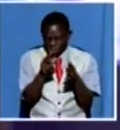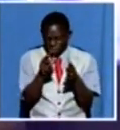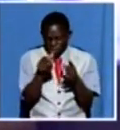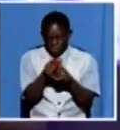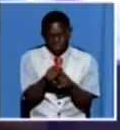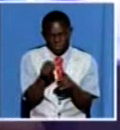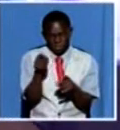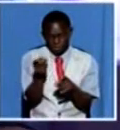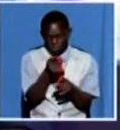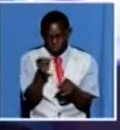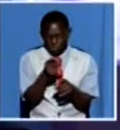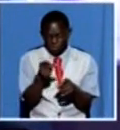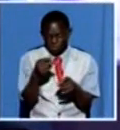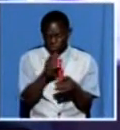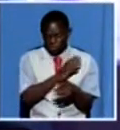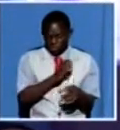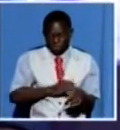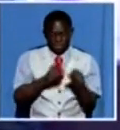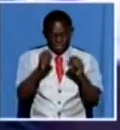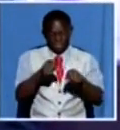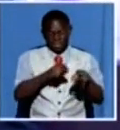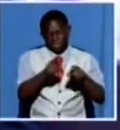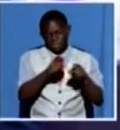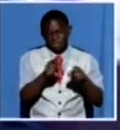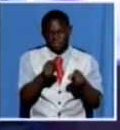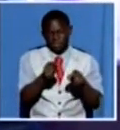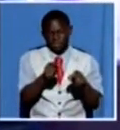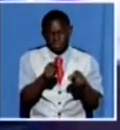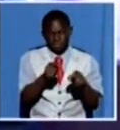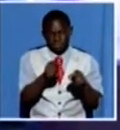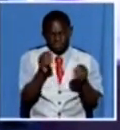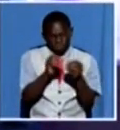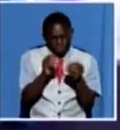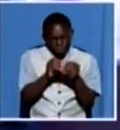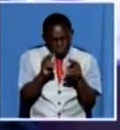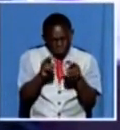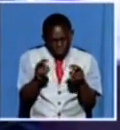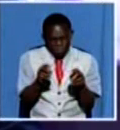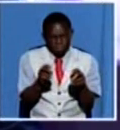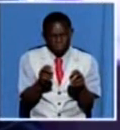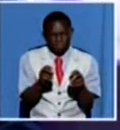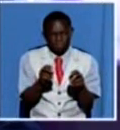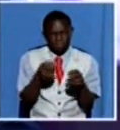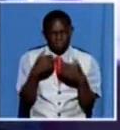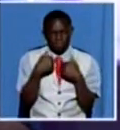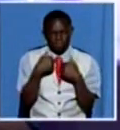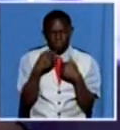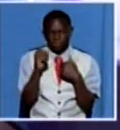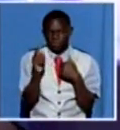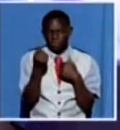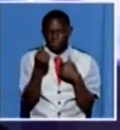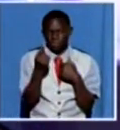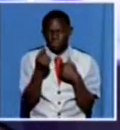compete. After further evaluation, they came up with the first bid that was submitted by